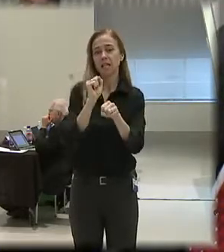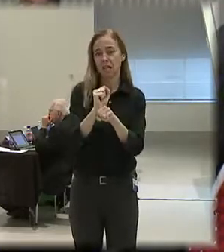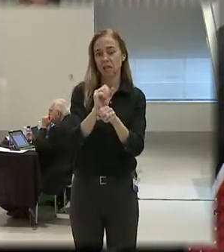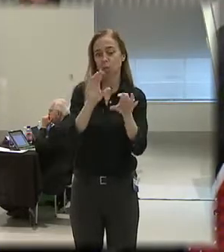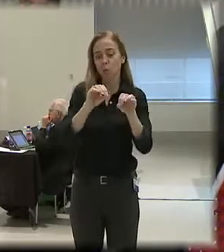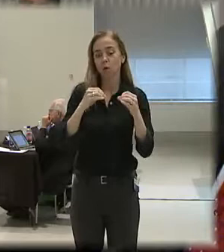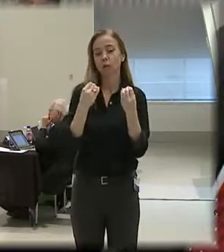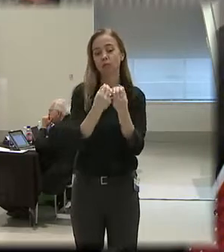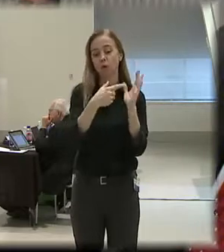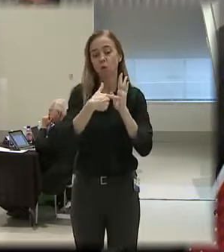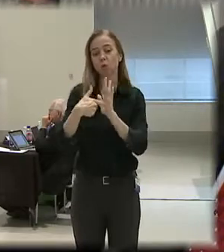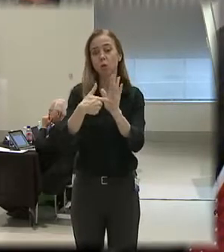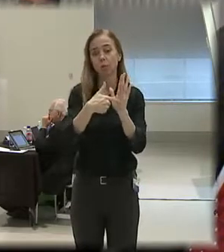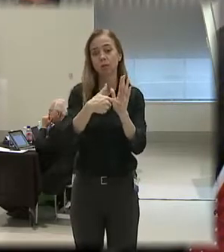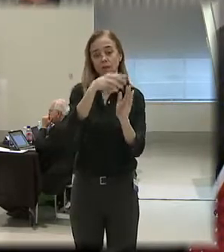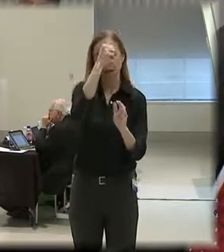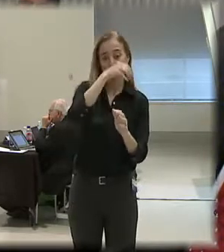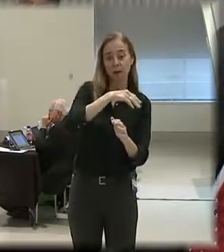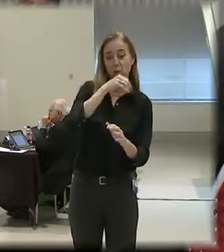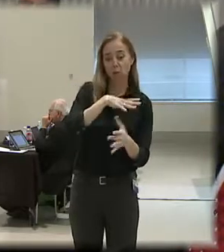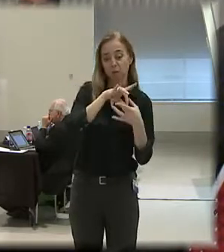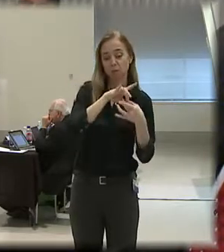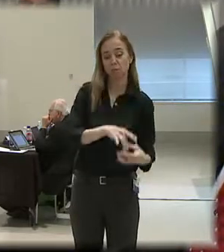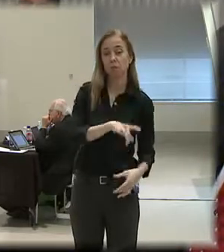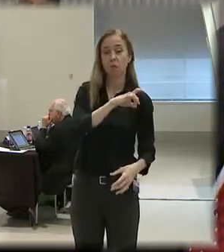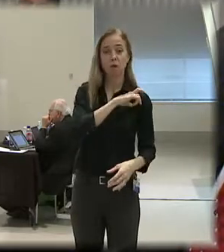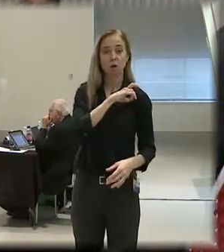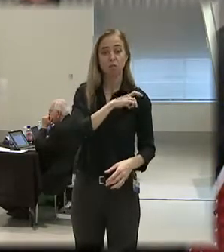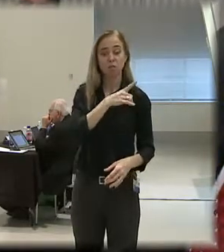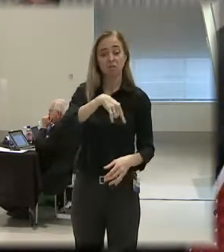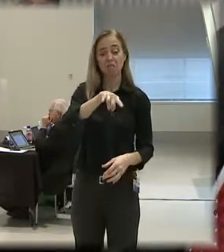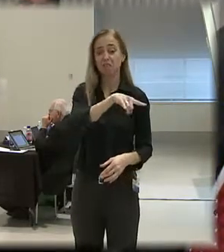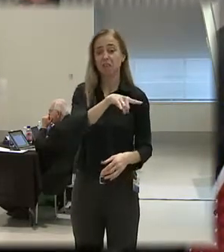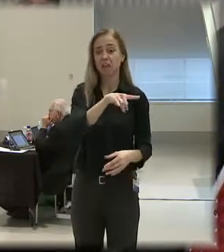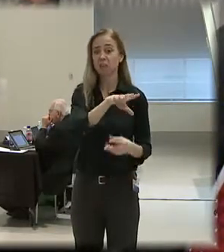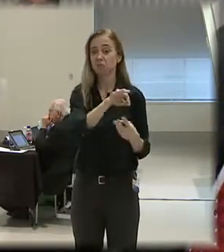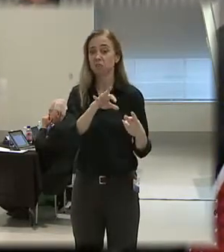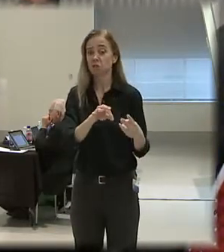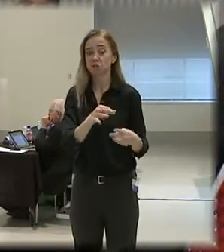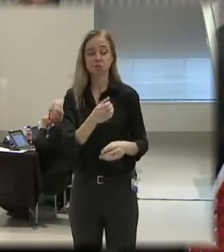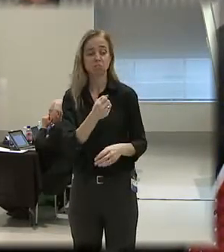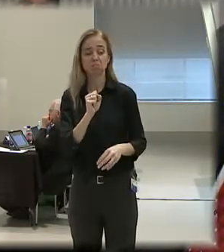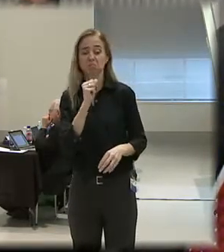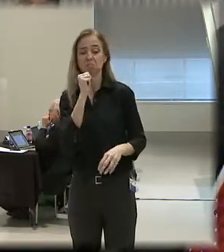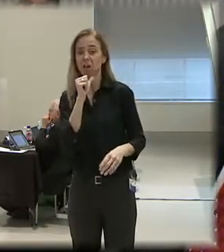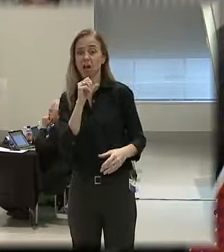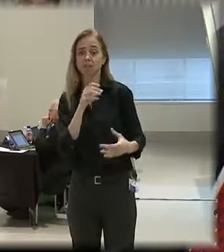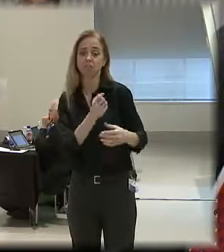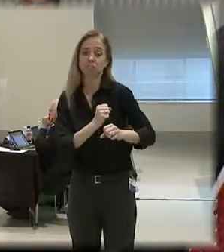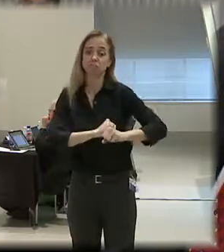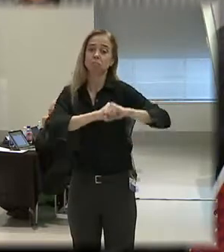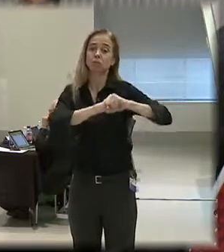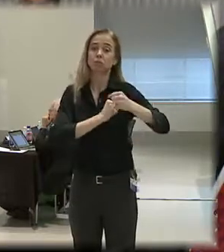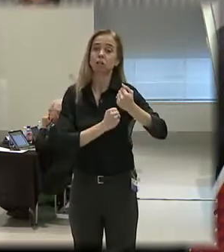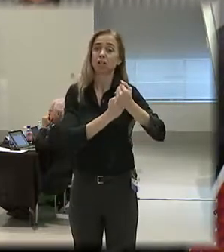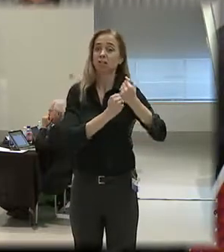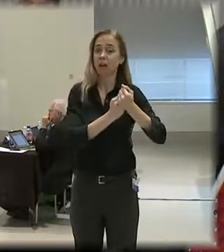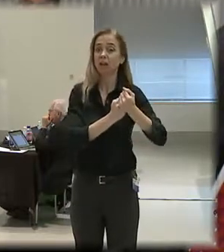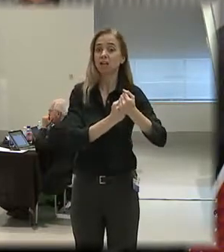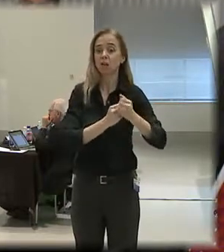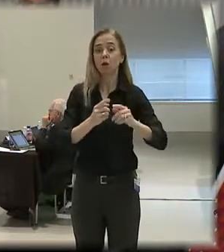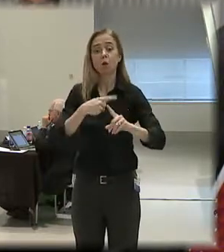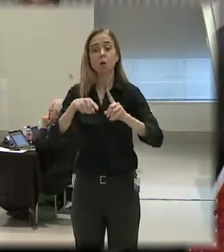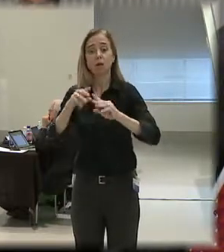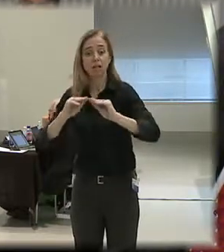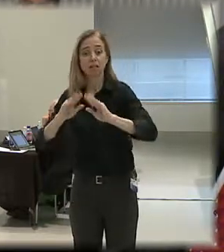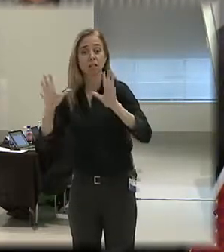represent men and women of law enforcement choose not to defend these actions when it is clearly provided that the